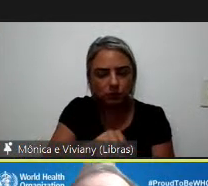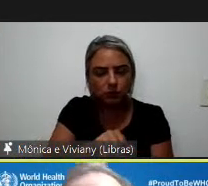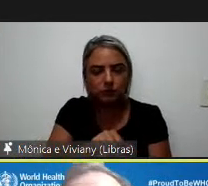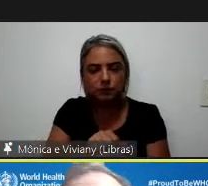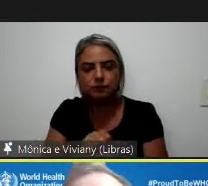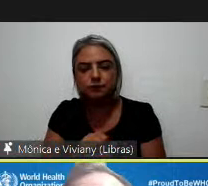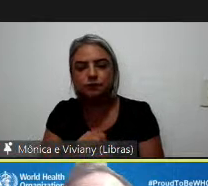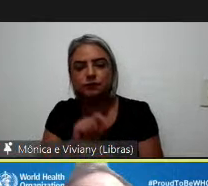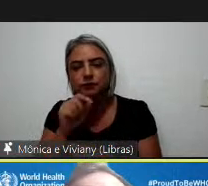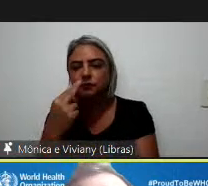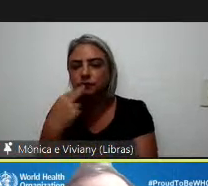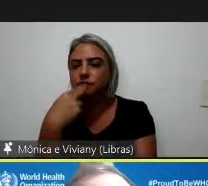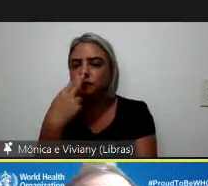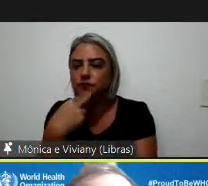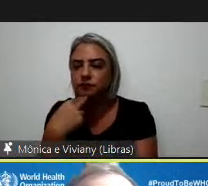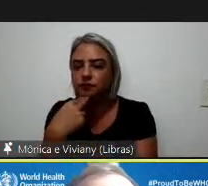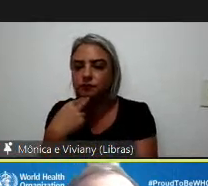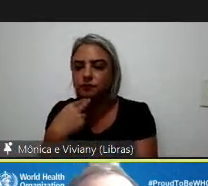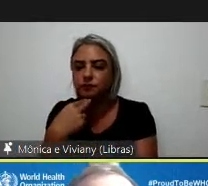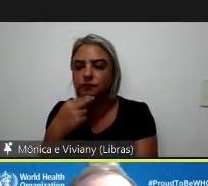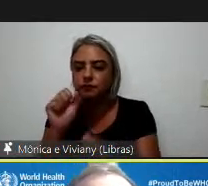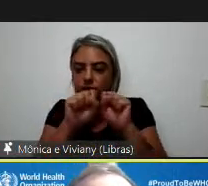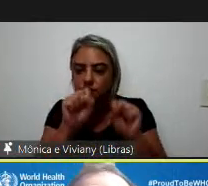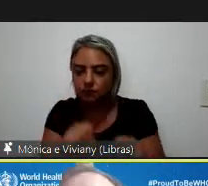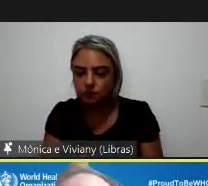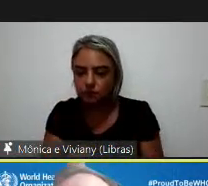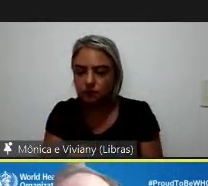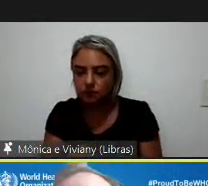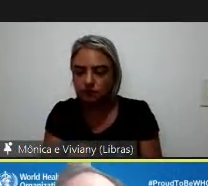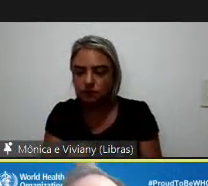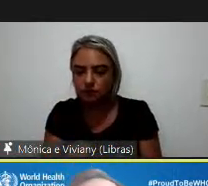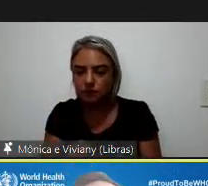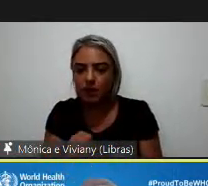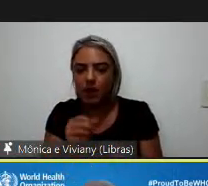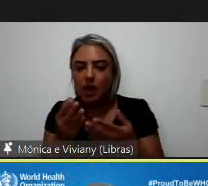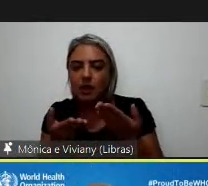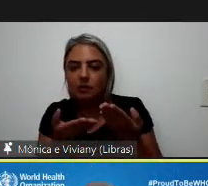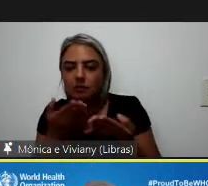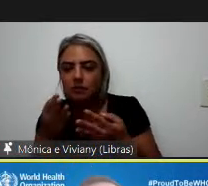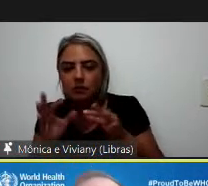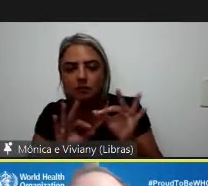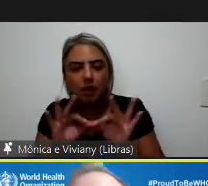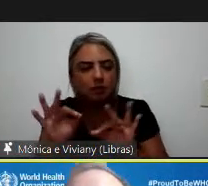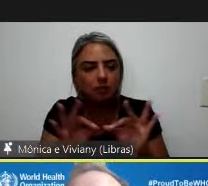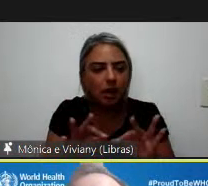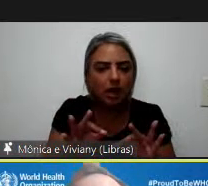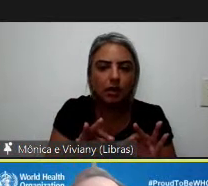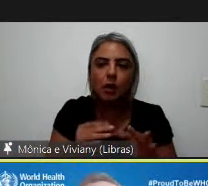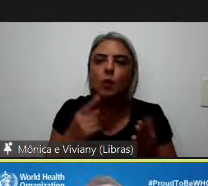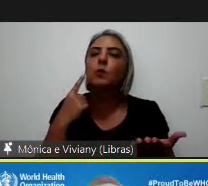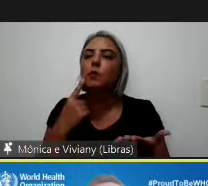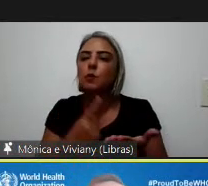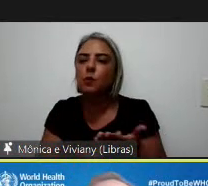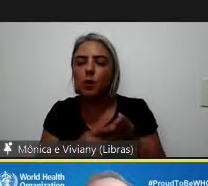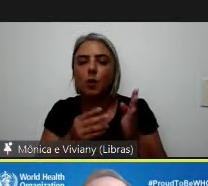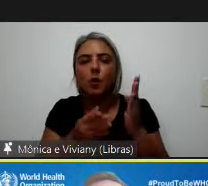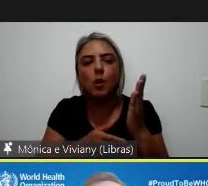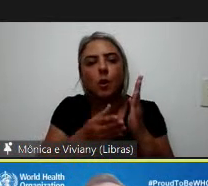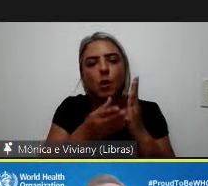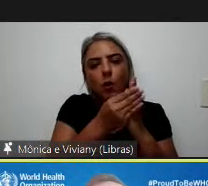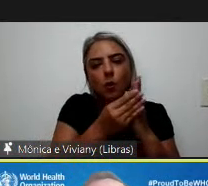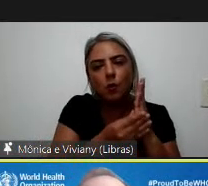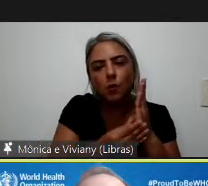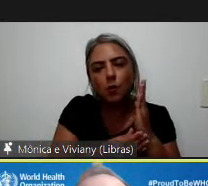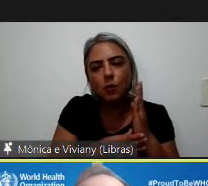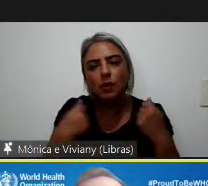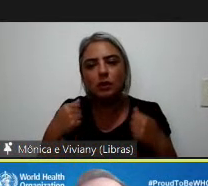nutrition in health systems, WHO prepared a commitment guide. So it said, you need to act, you know, countries,